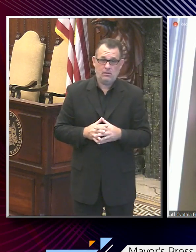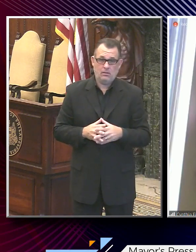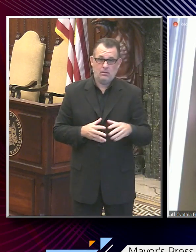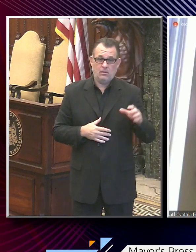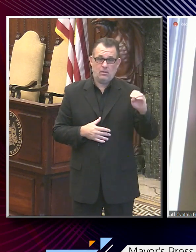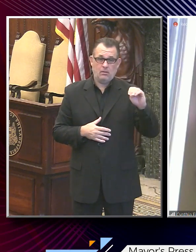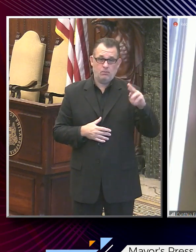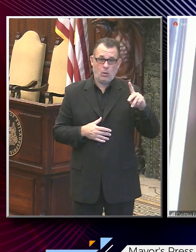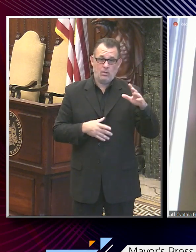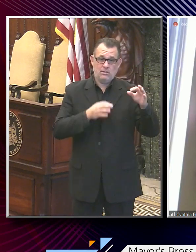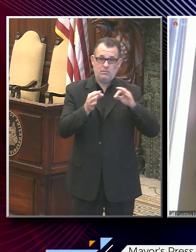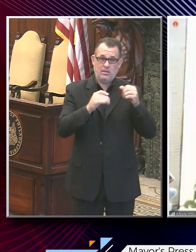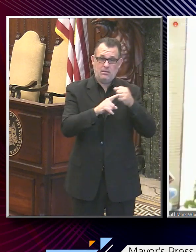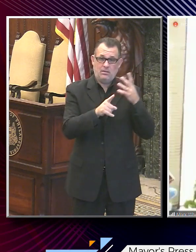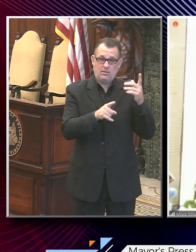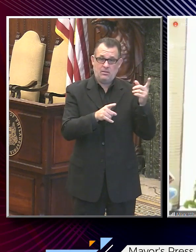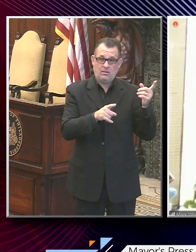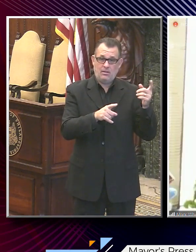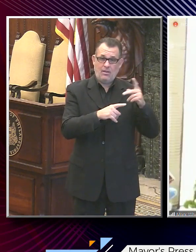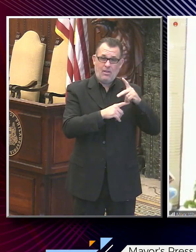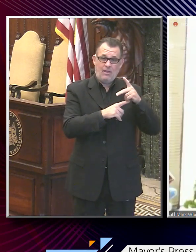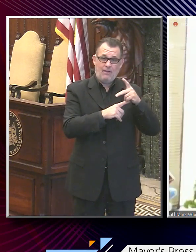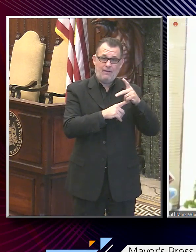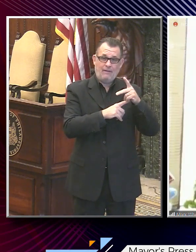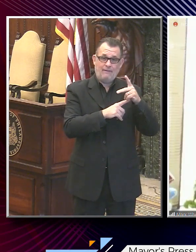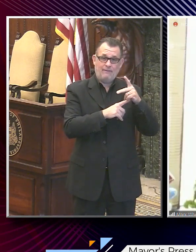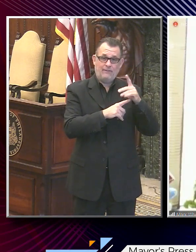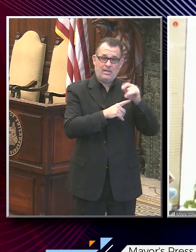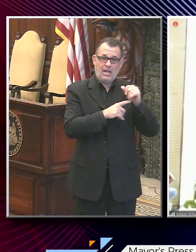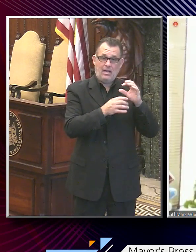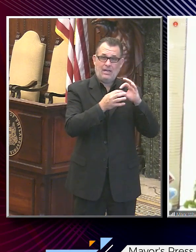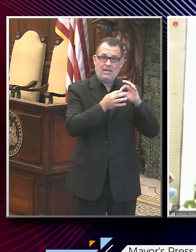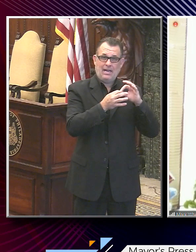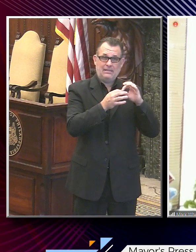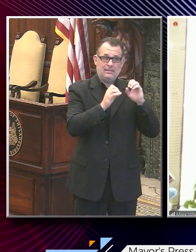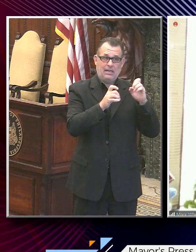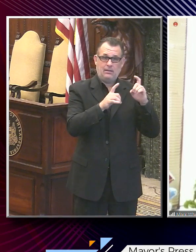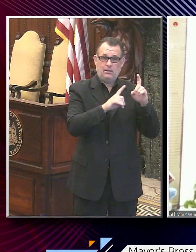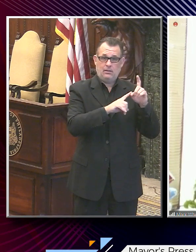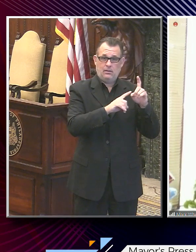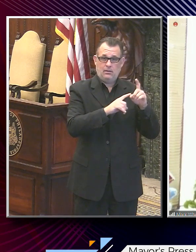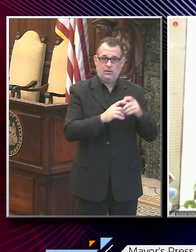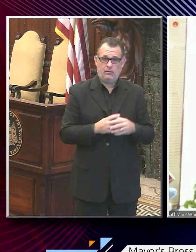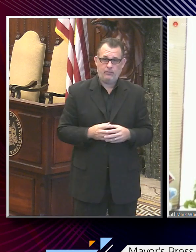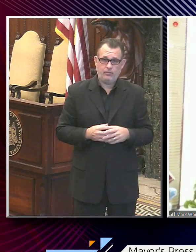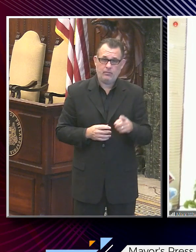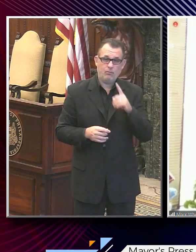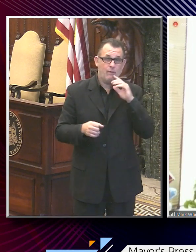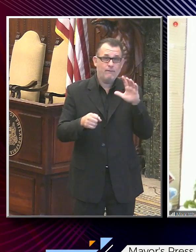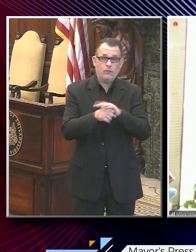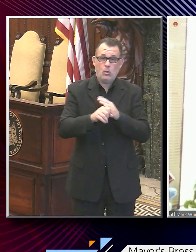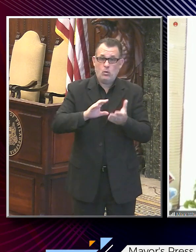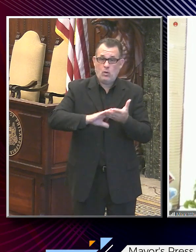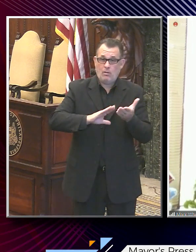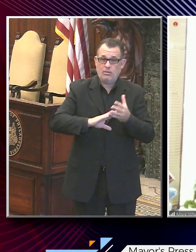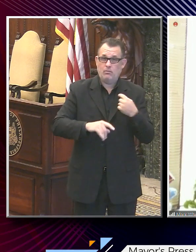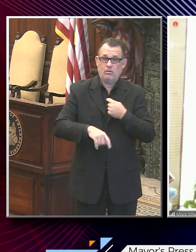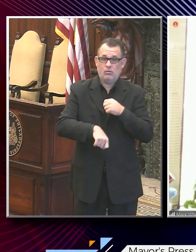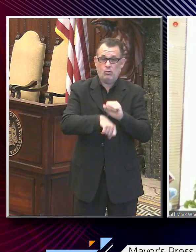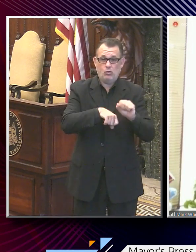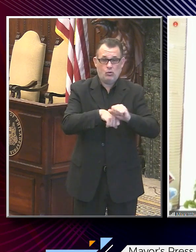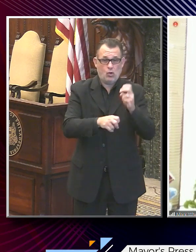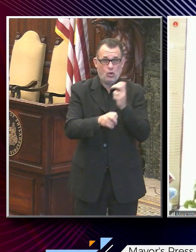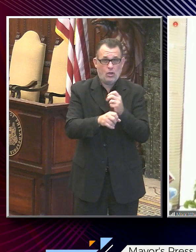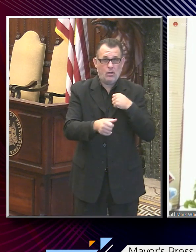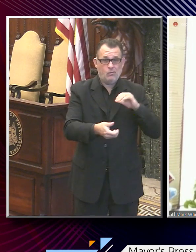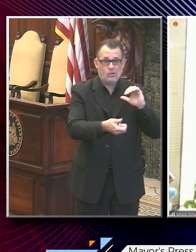Connected. Sure. We're making really good progress towards being operational. We are working hard with our